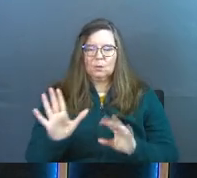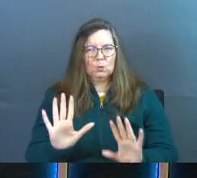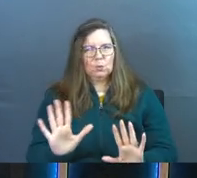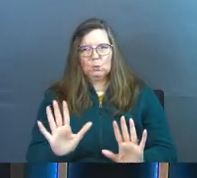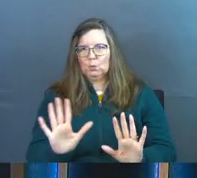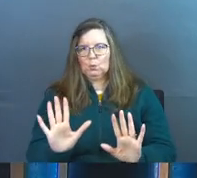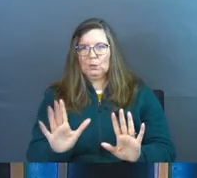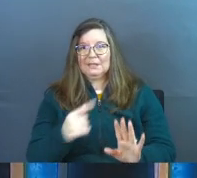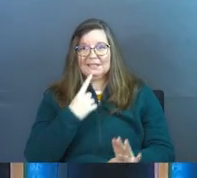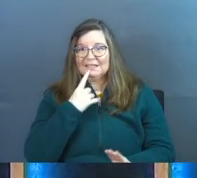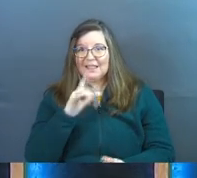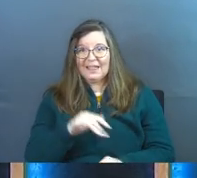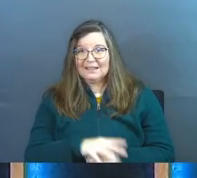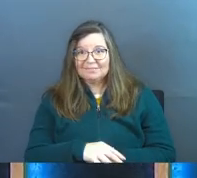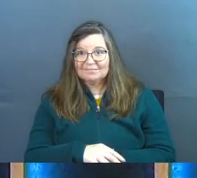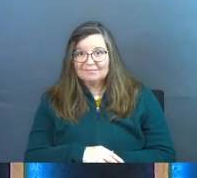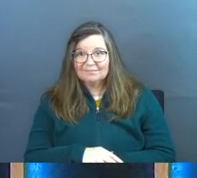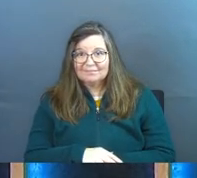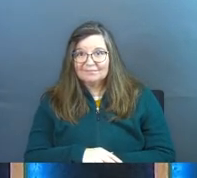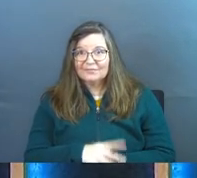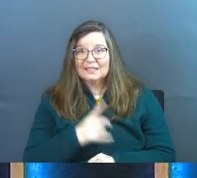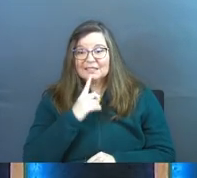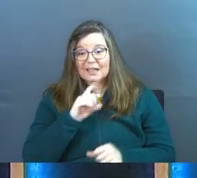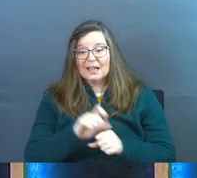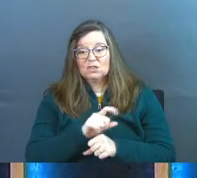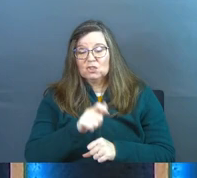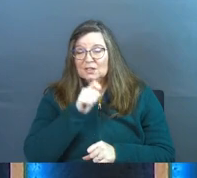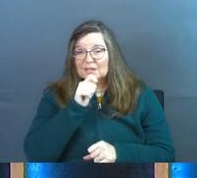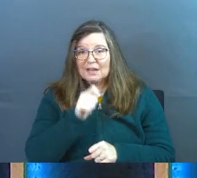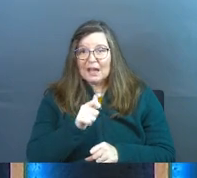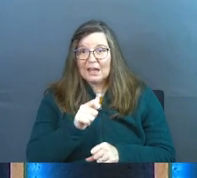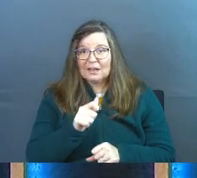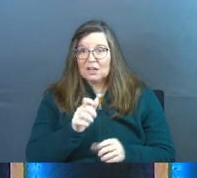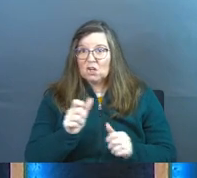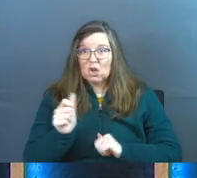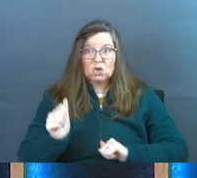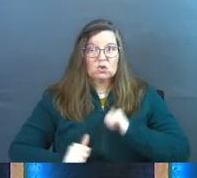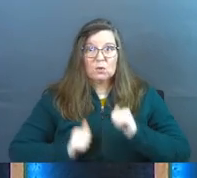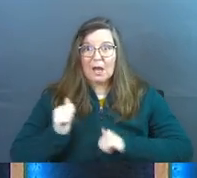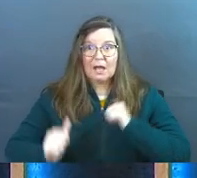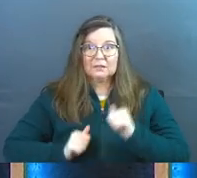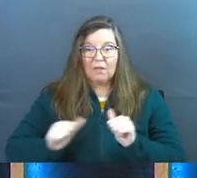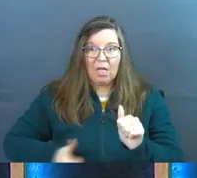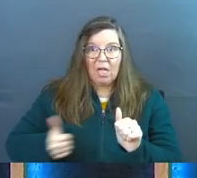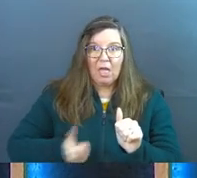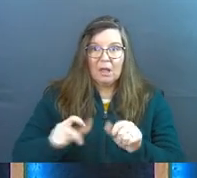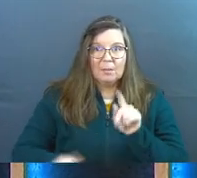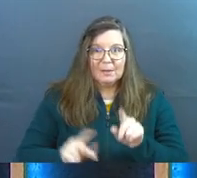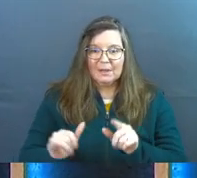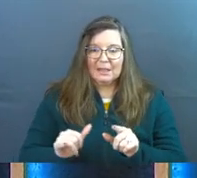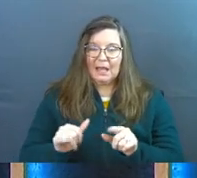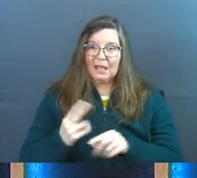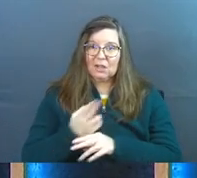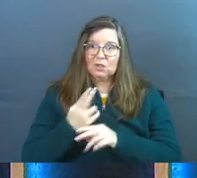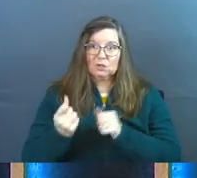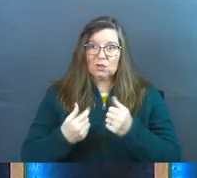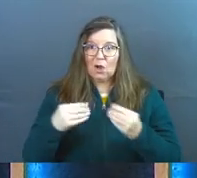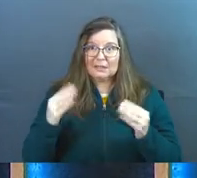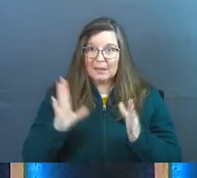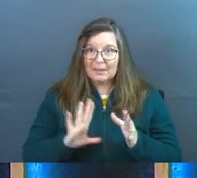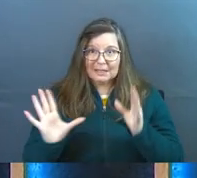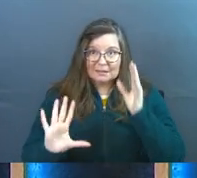Ooh, that's not what that says. It says, actually, you're not aggressively going after people like a used car